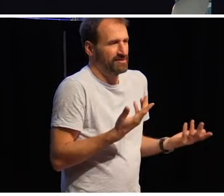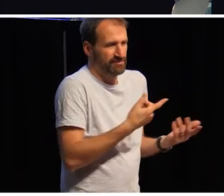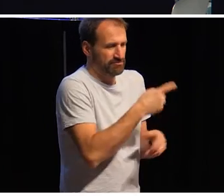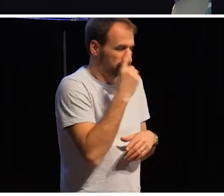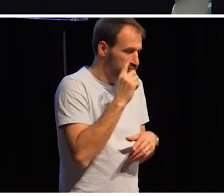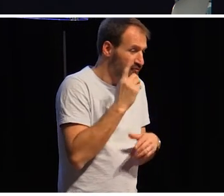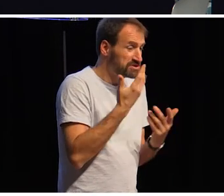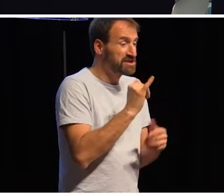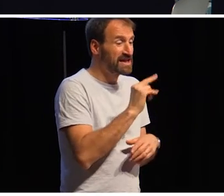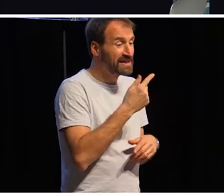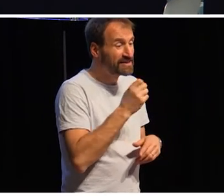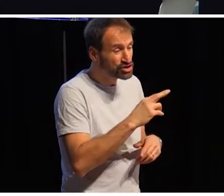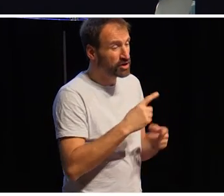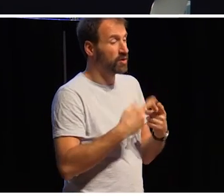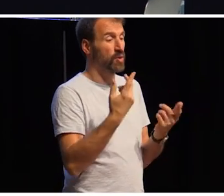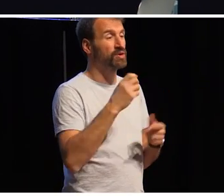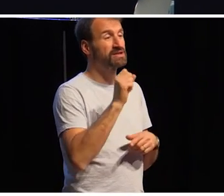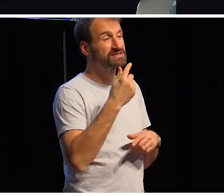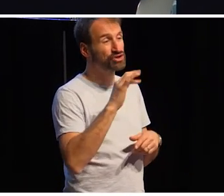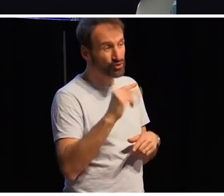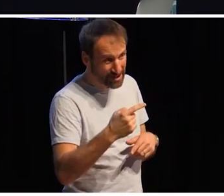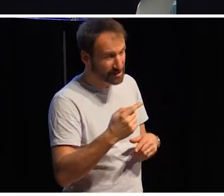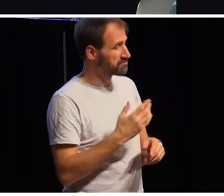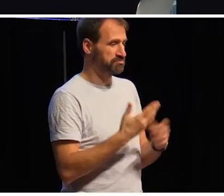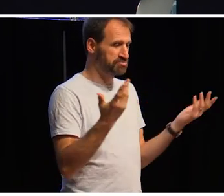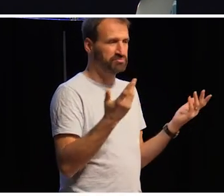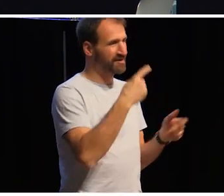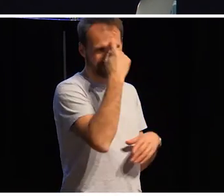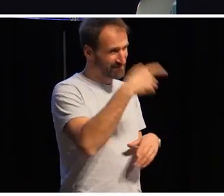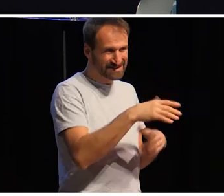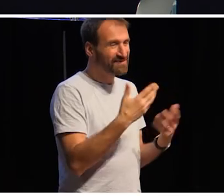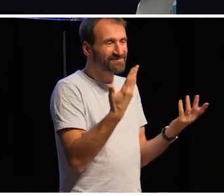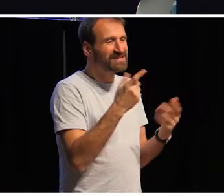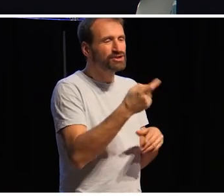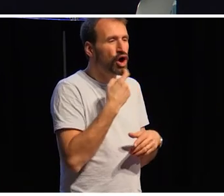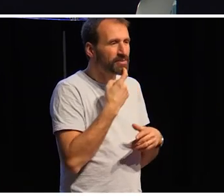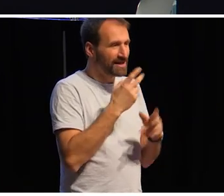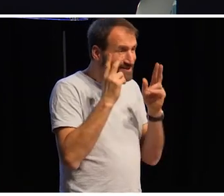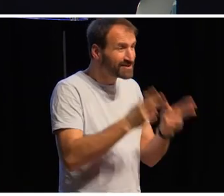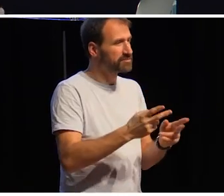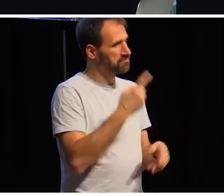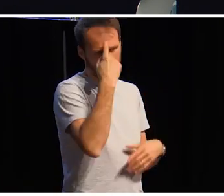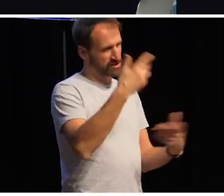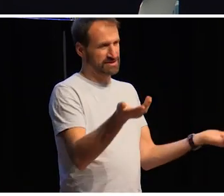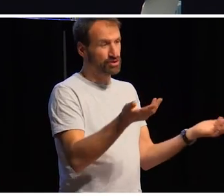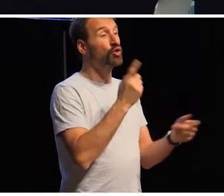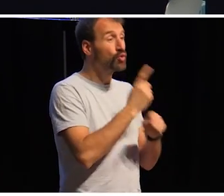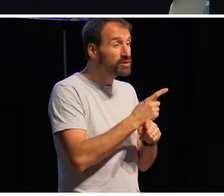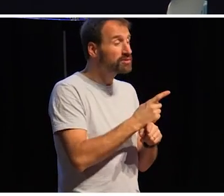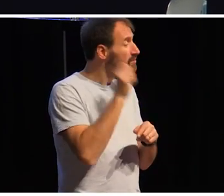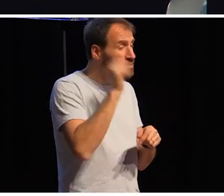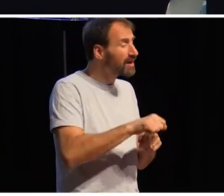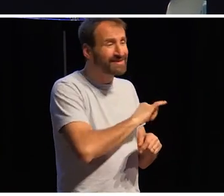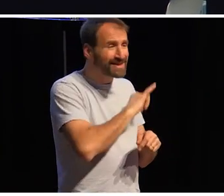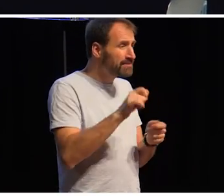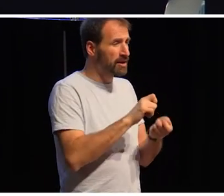what the actual objects are. And not only does it not know it, it can always change over time dynamically.